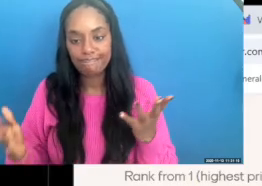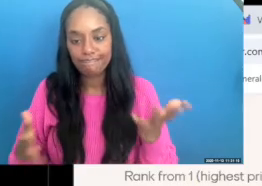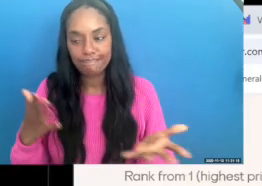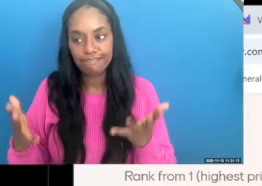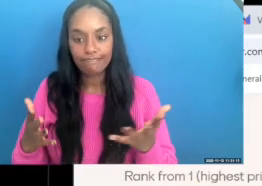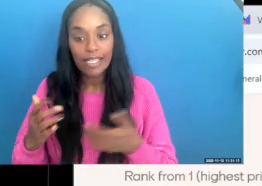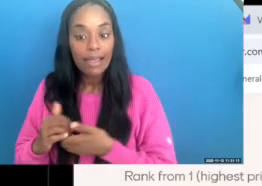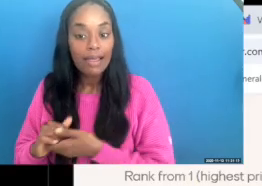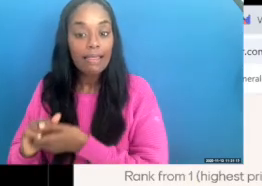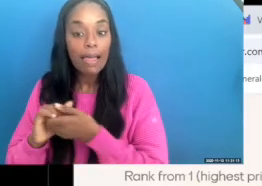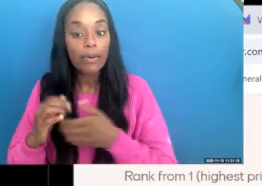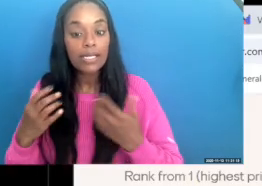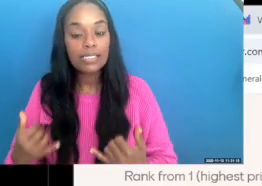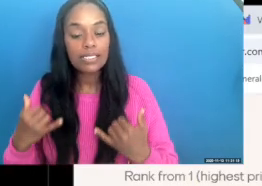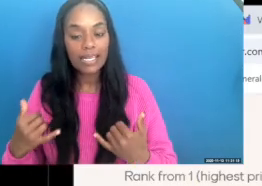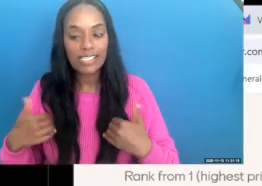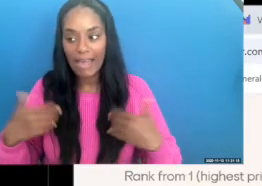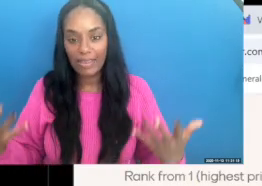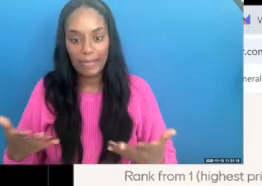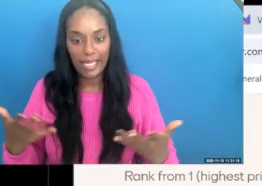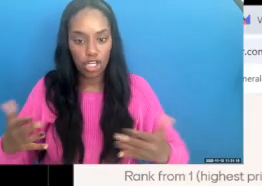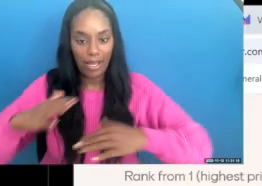Commission. Unfortunately, we could not